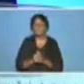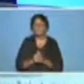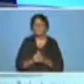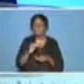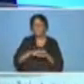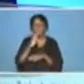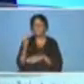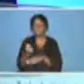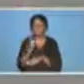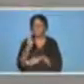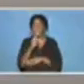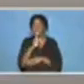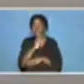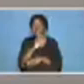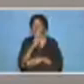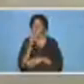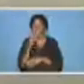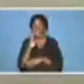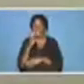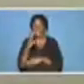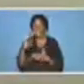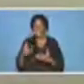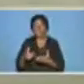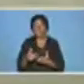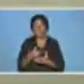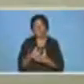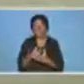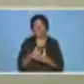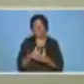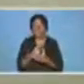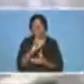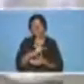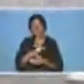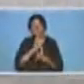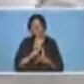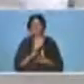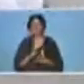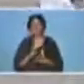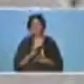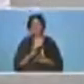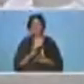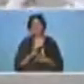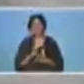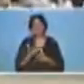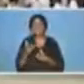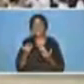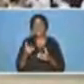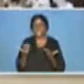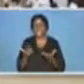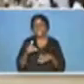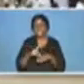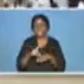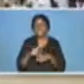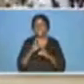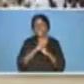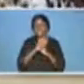On Tuesday, 116 new recruits now passing out as Defence Force officers here at the Royal Bahamas Defence Force base.